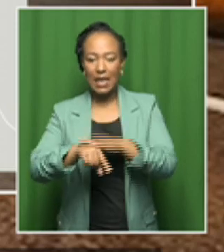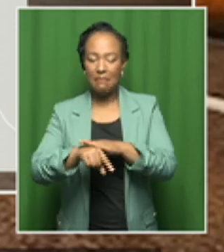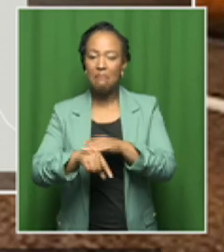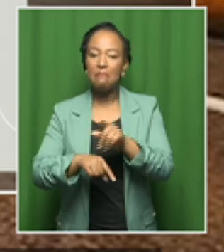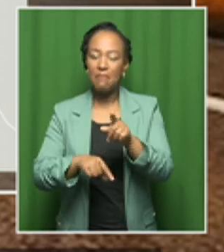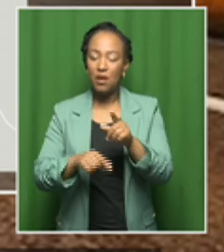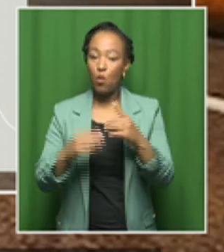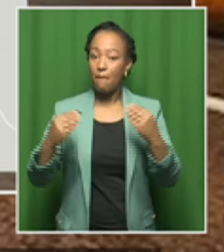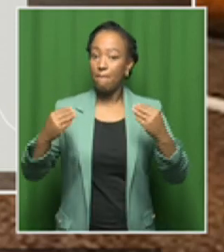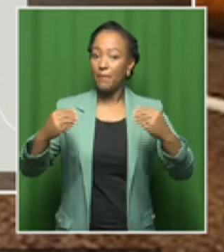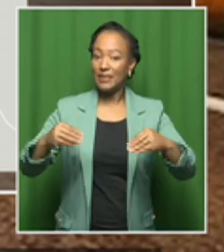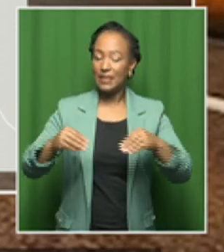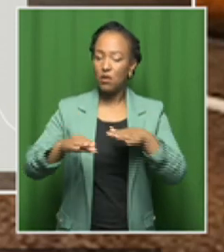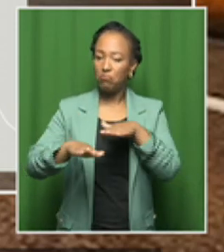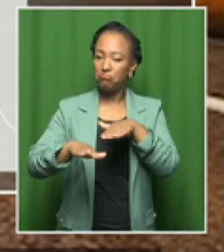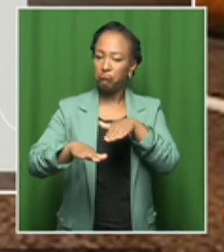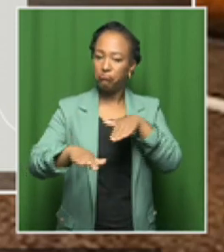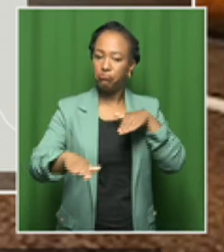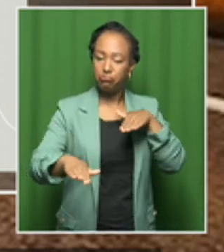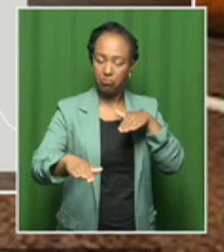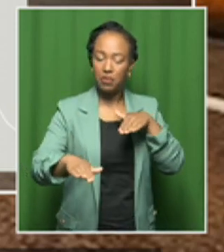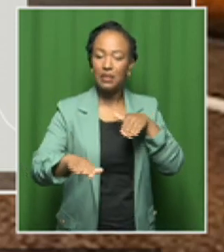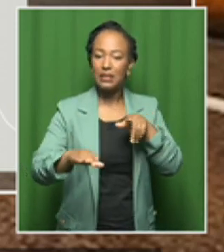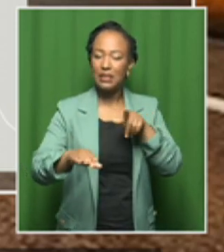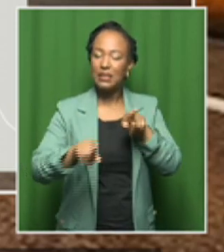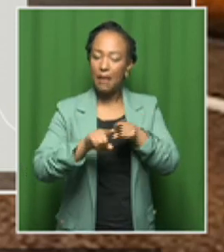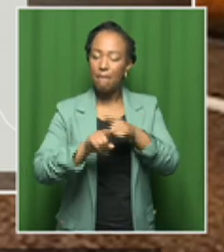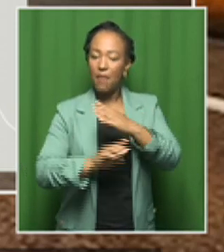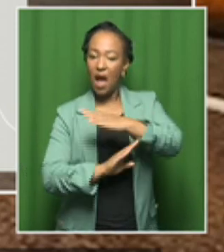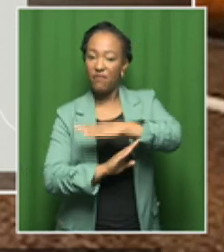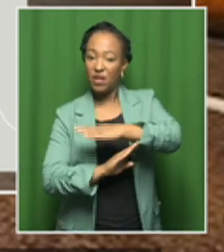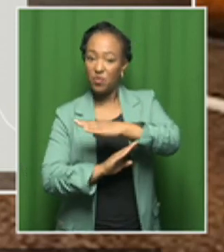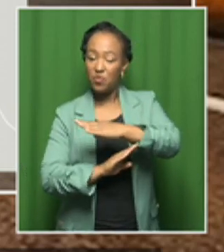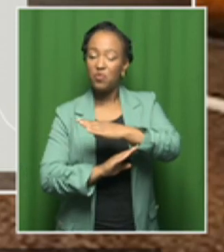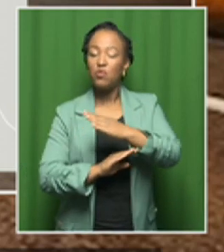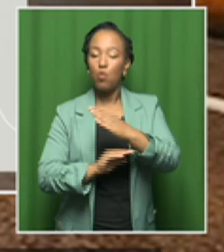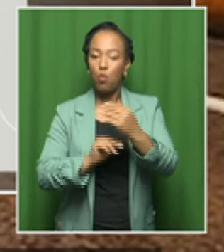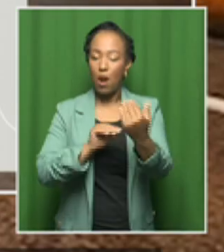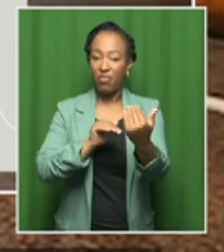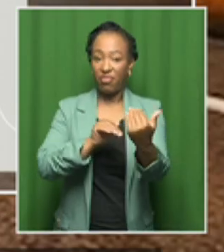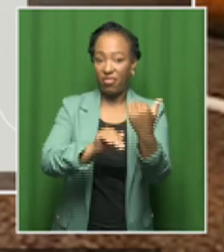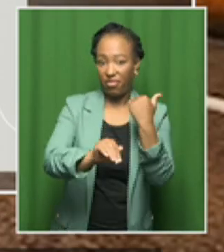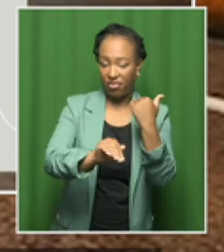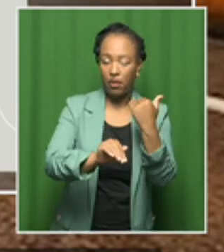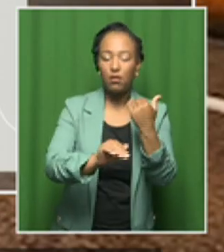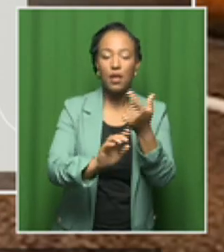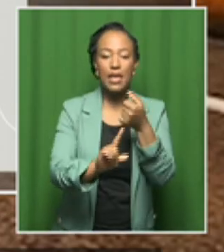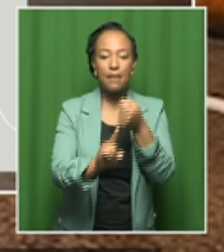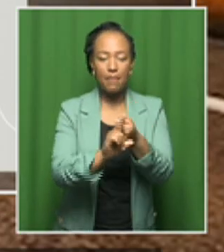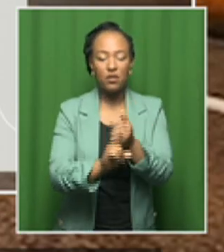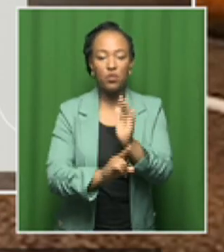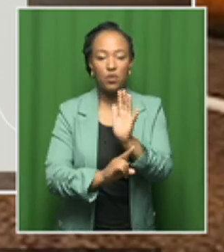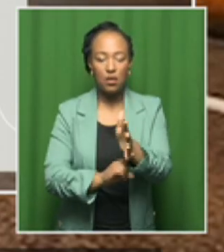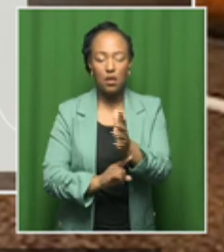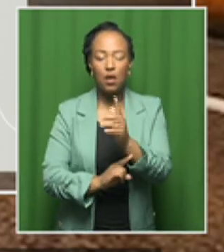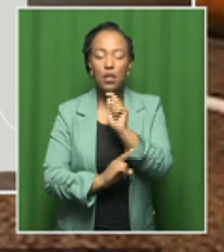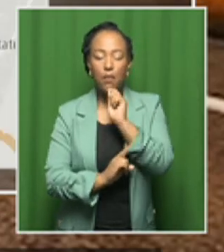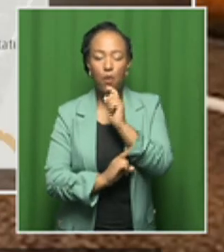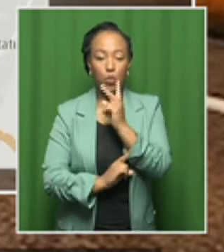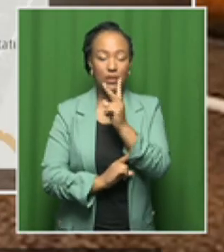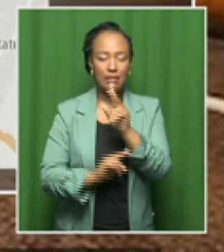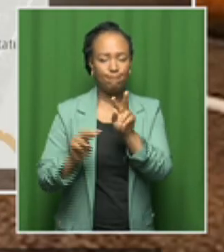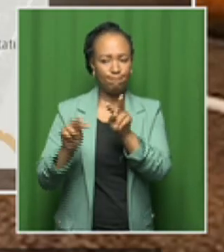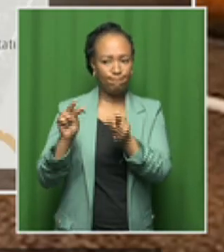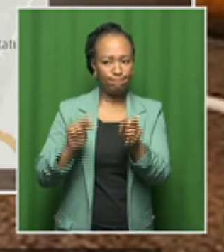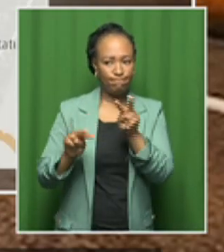And I would think it's likely to have an impact in the afternoon as well. So you'll be hit both sides of the day there. We'll just have a look this morning, let you know what you can